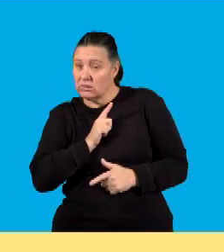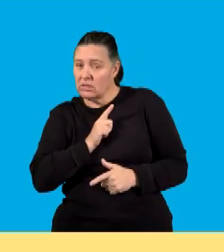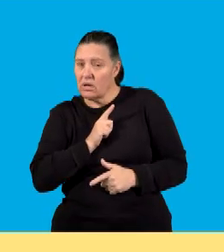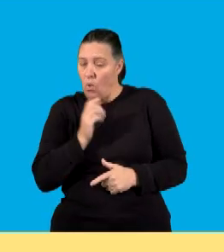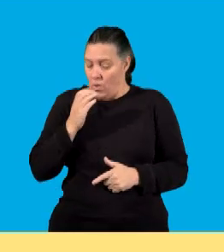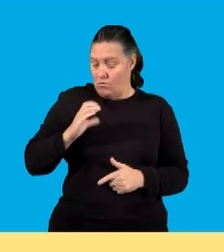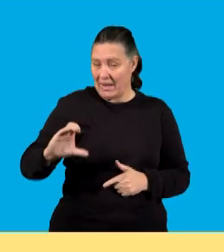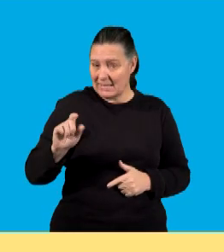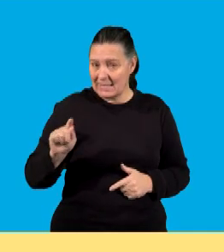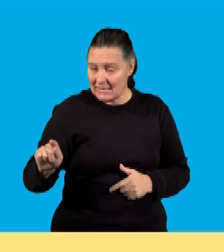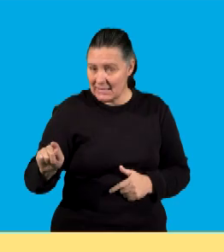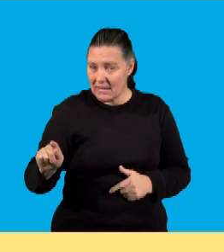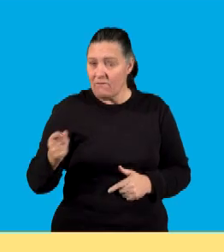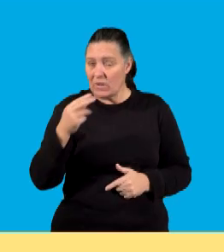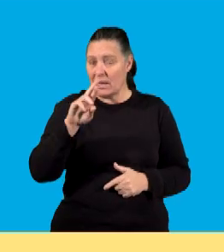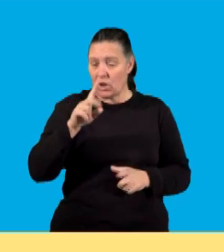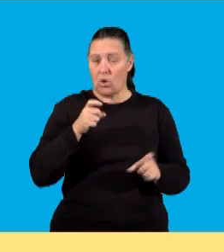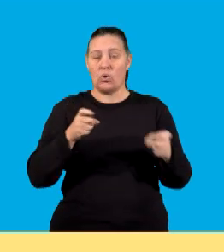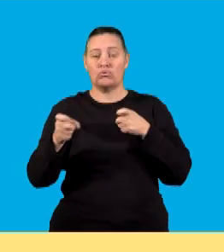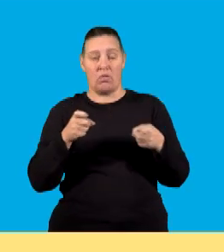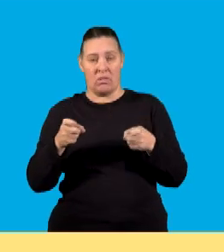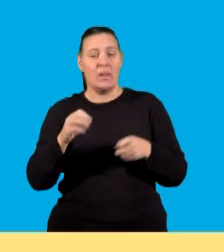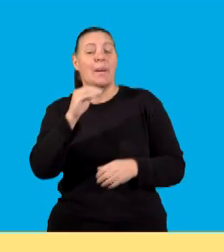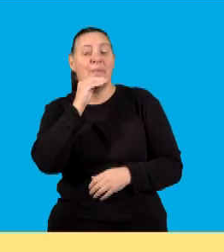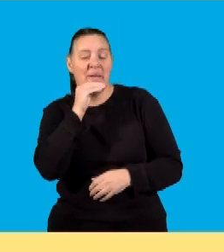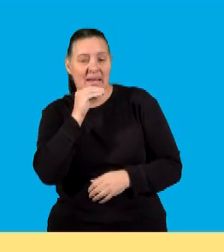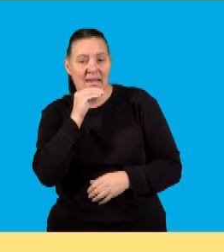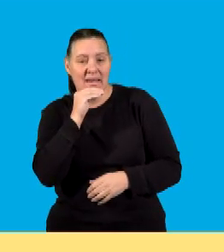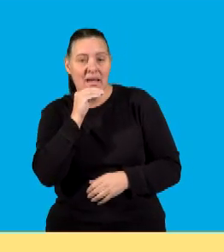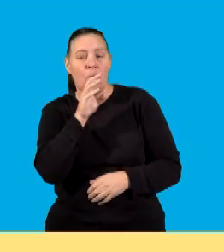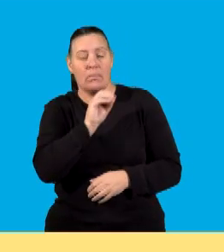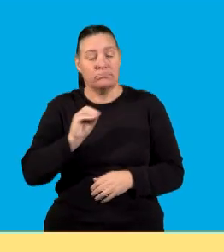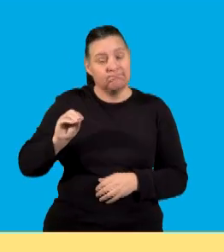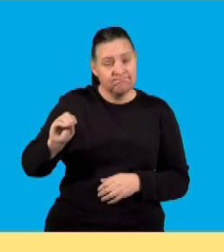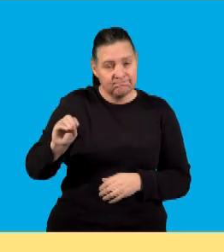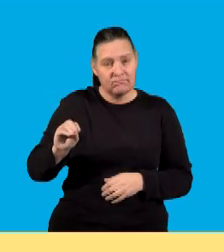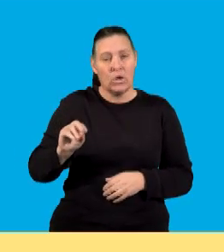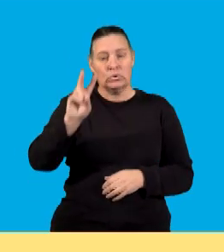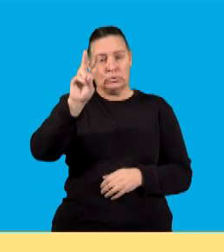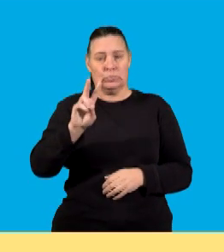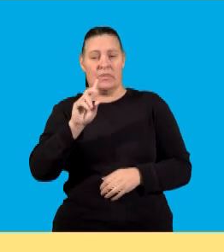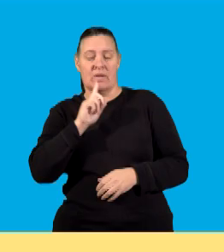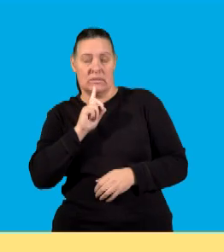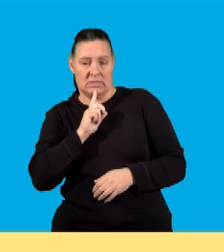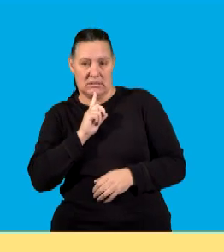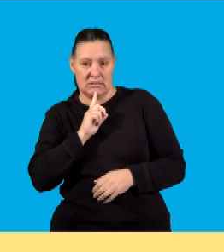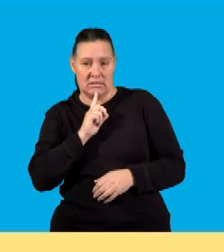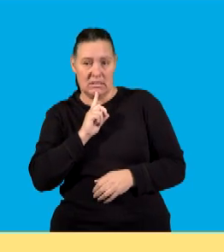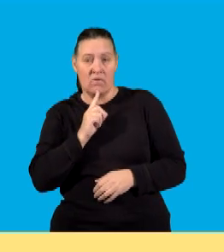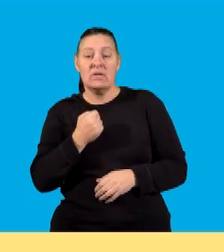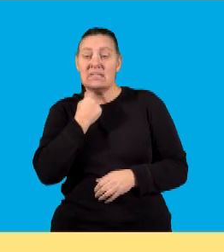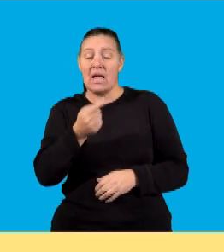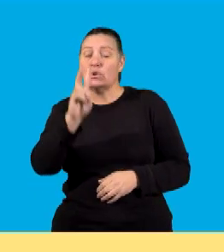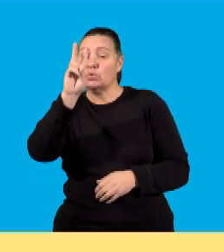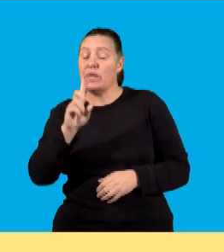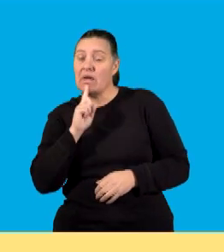we credited it to the debtors control, that simply means we came here and we said 2,000. Once